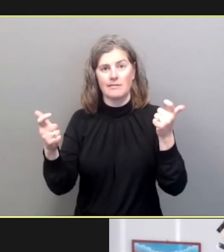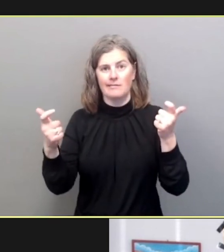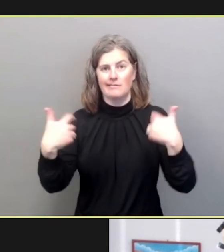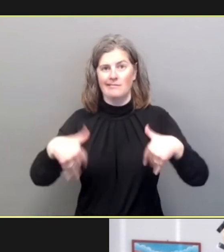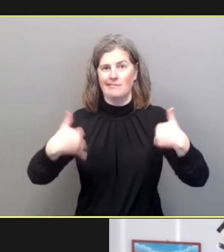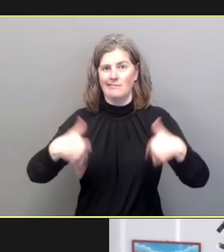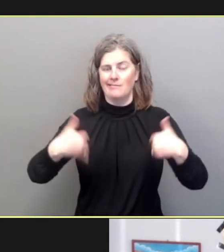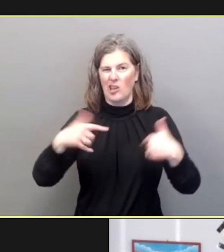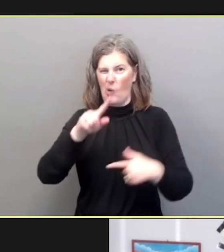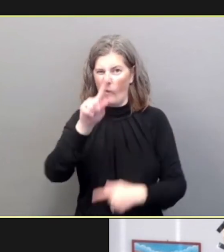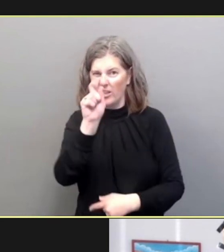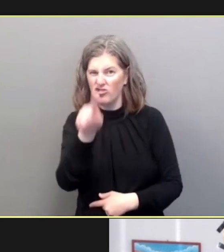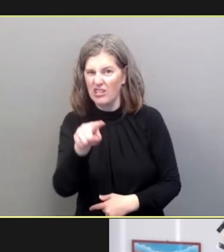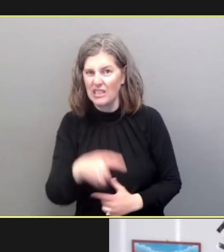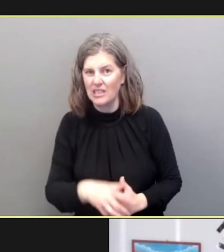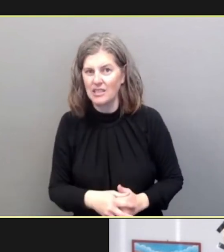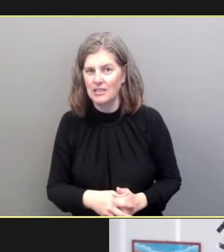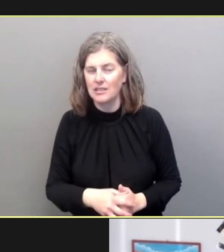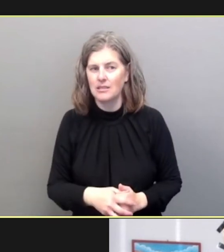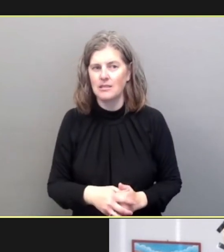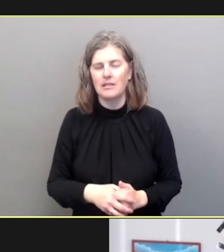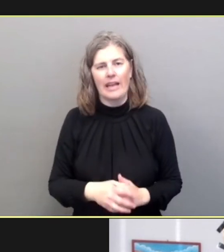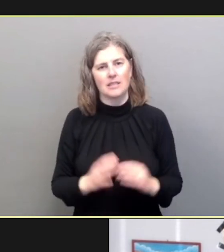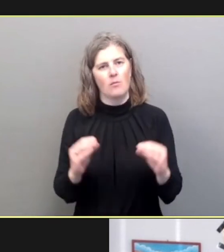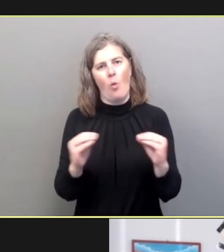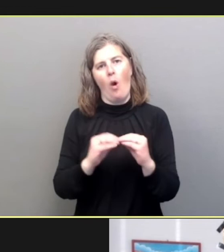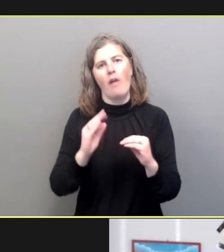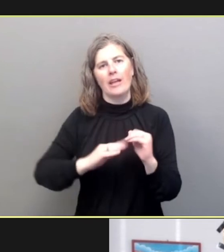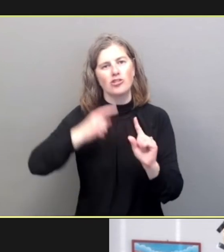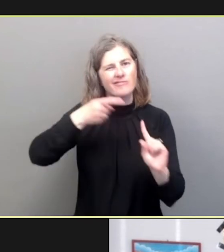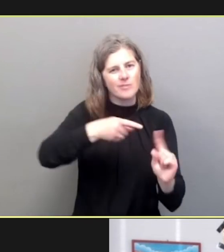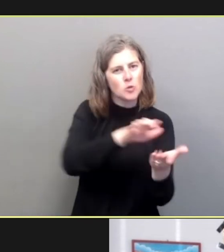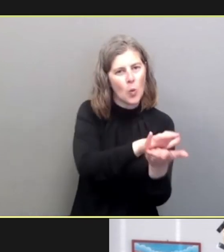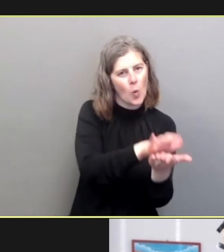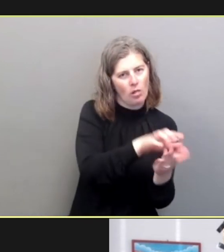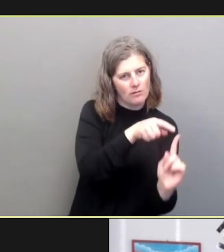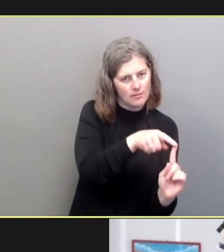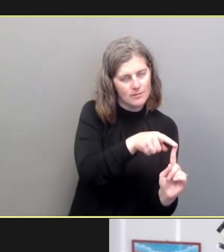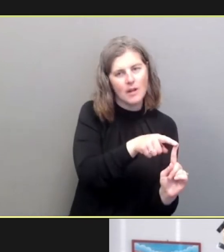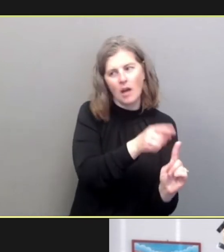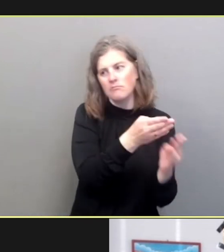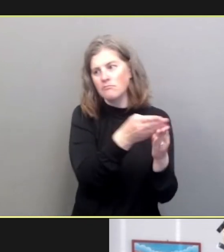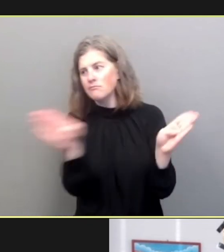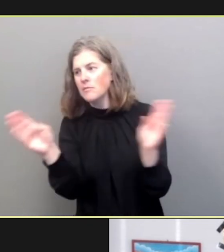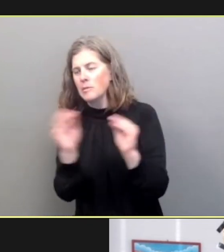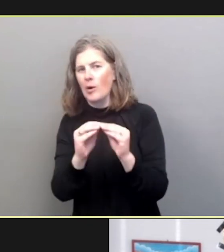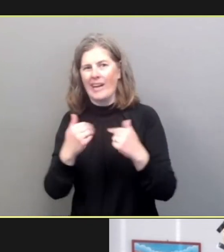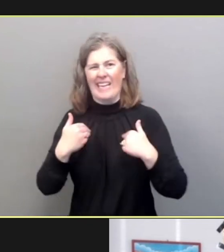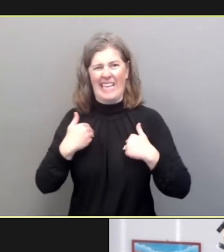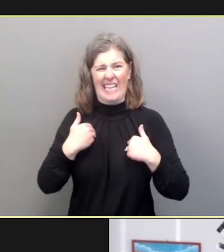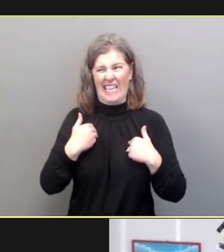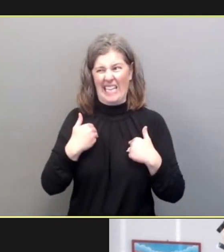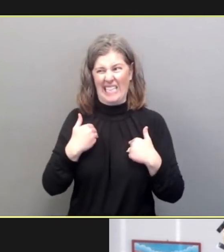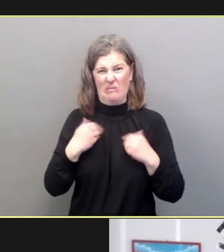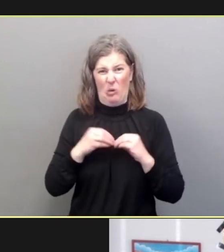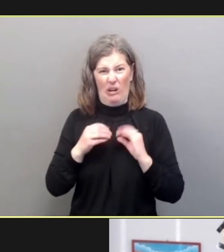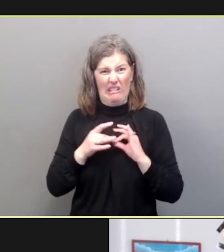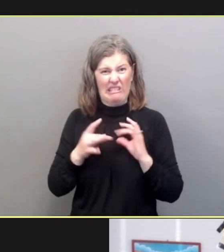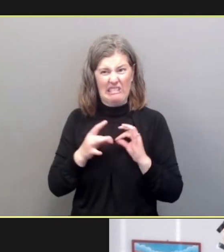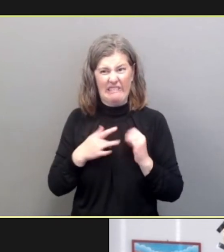of question that goes beyond schools. And I don't know if I have much more to say or feel